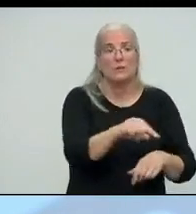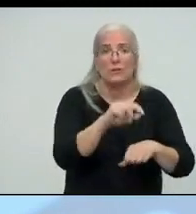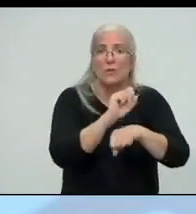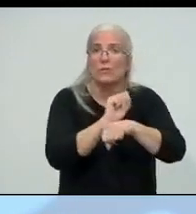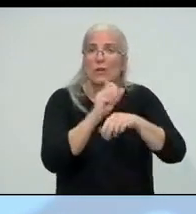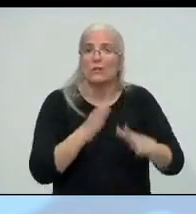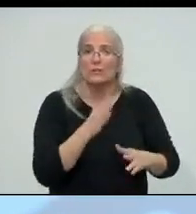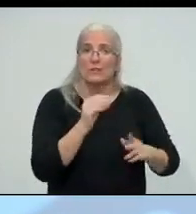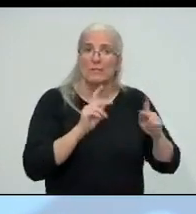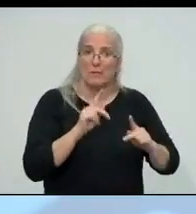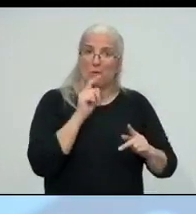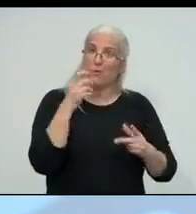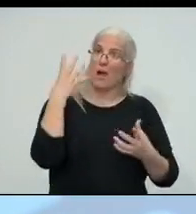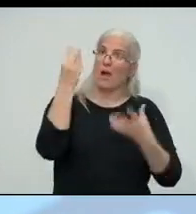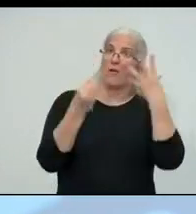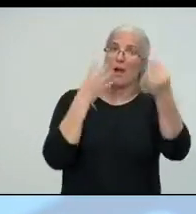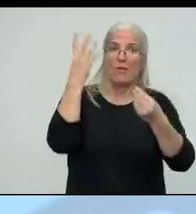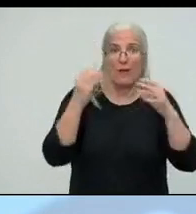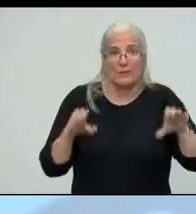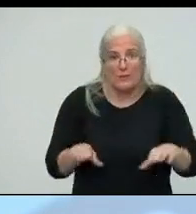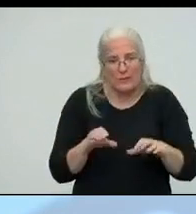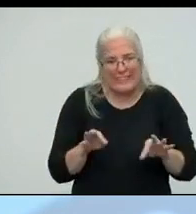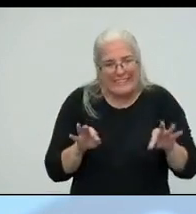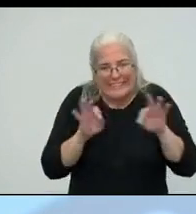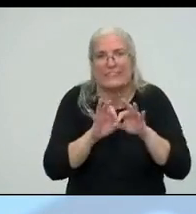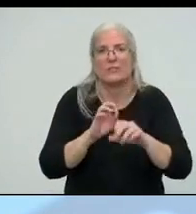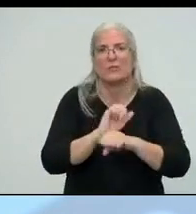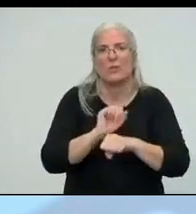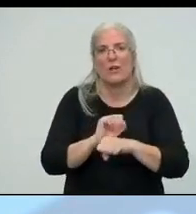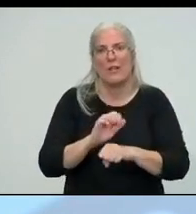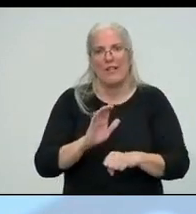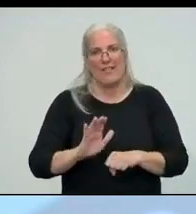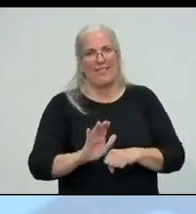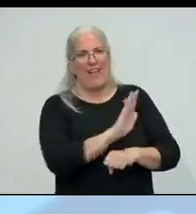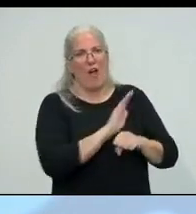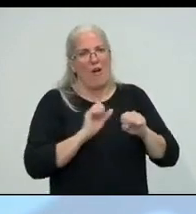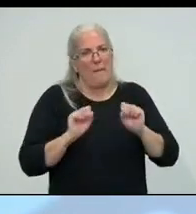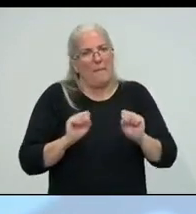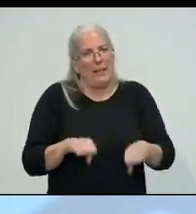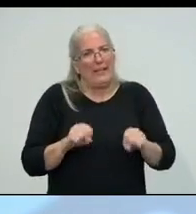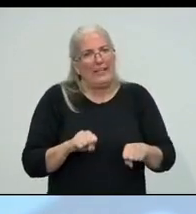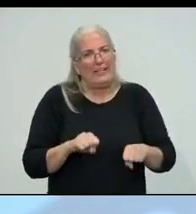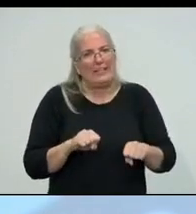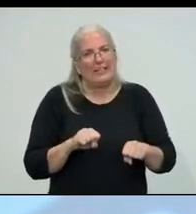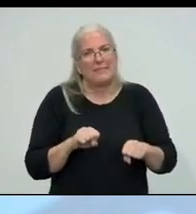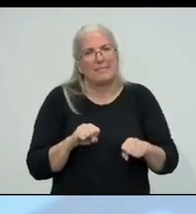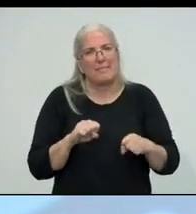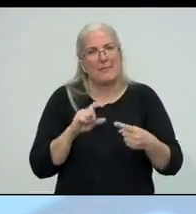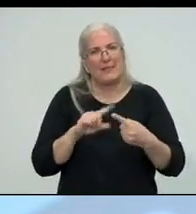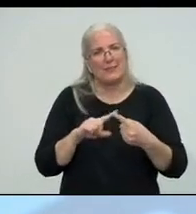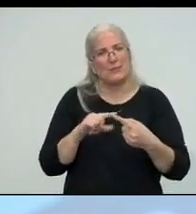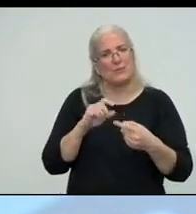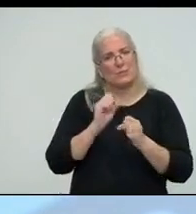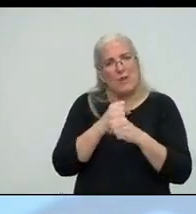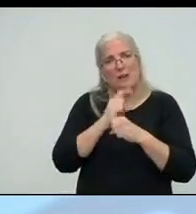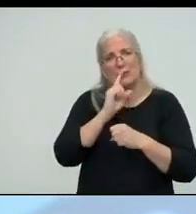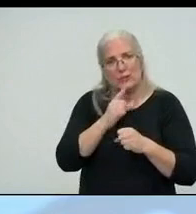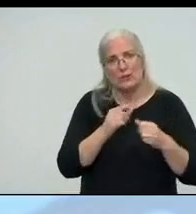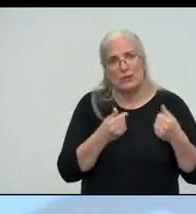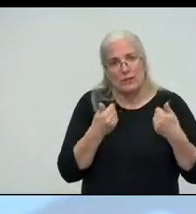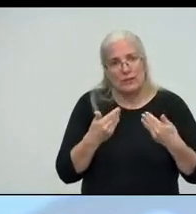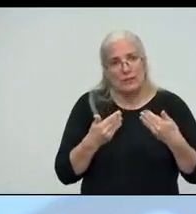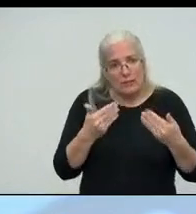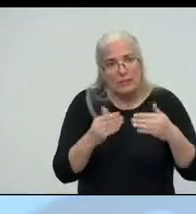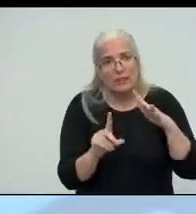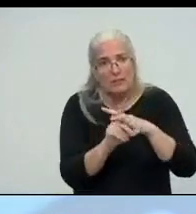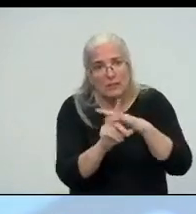and doing those essential work, their ability and their to ensure social distancing is going to be very